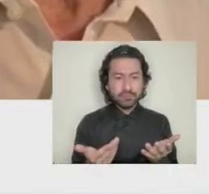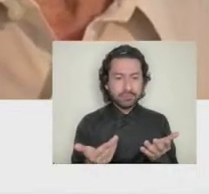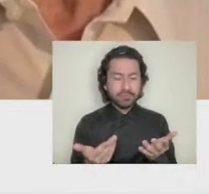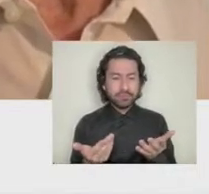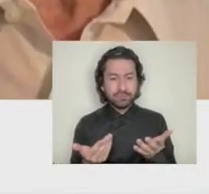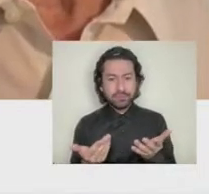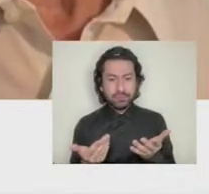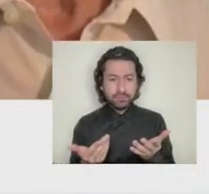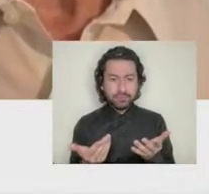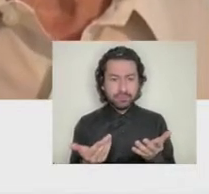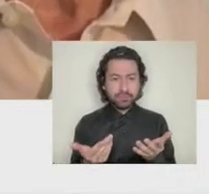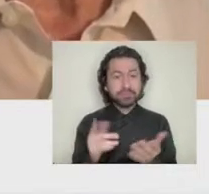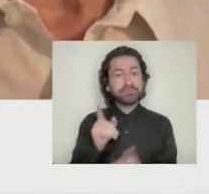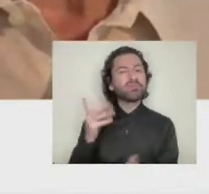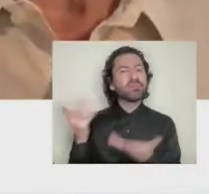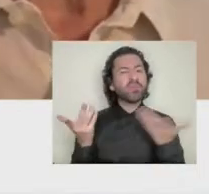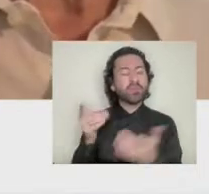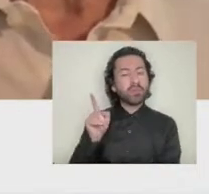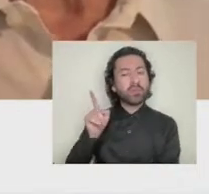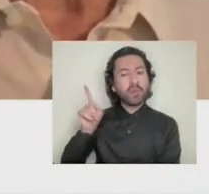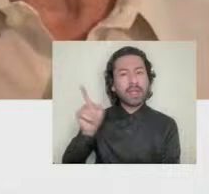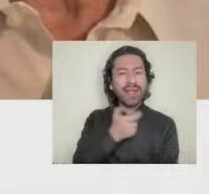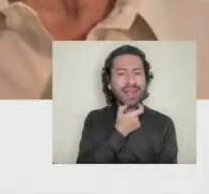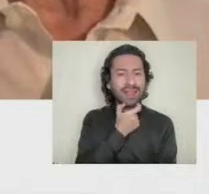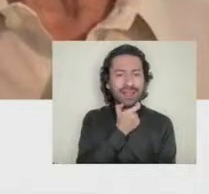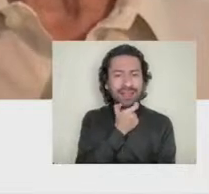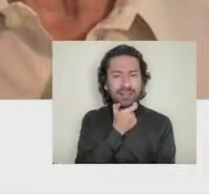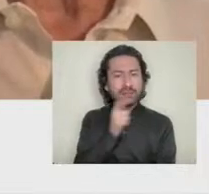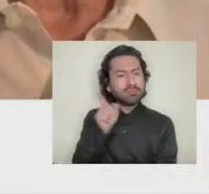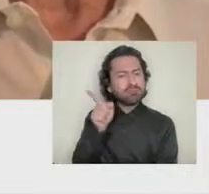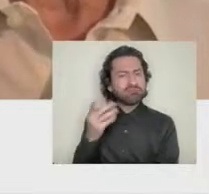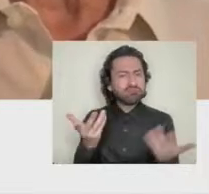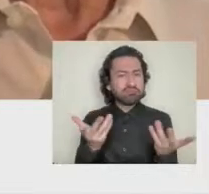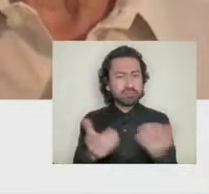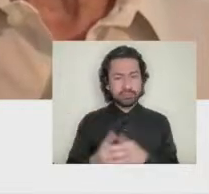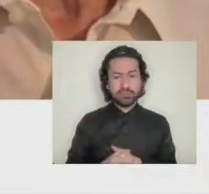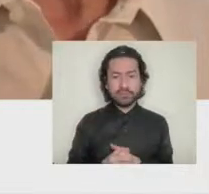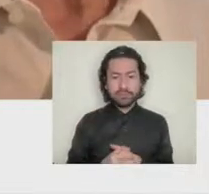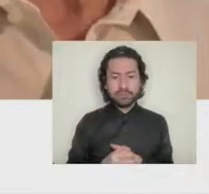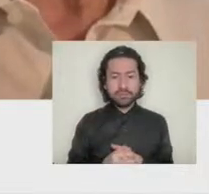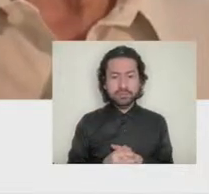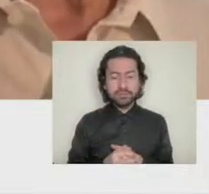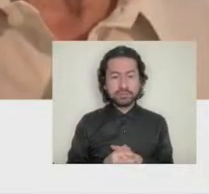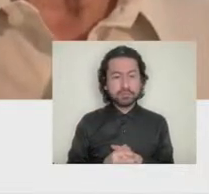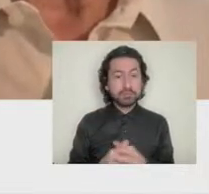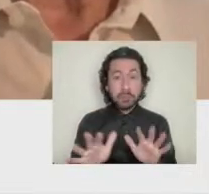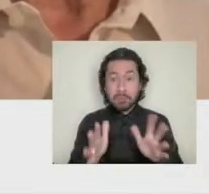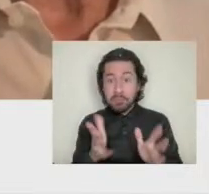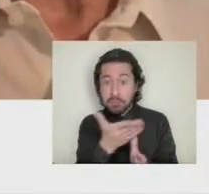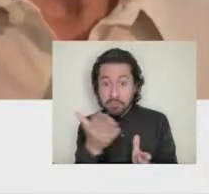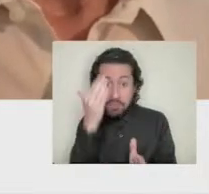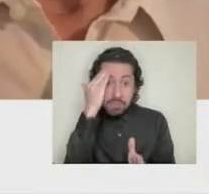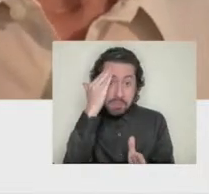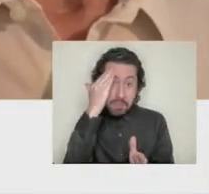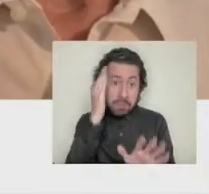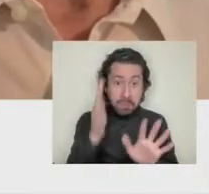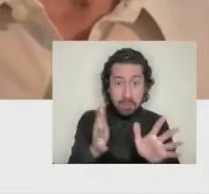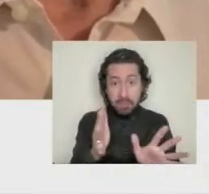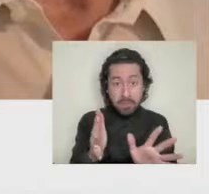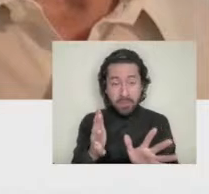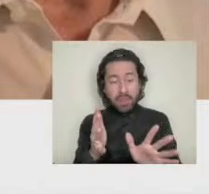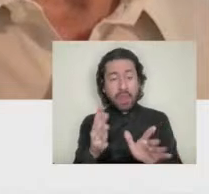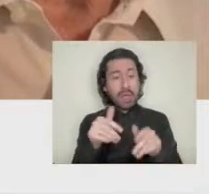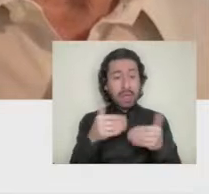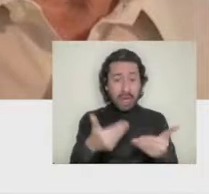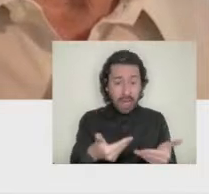You may be aware that we have an election going on at the moment in the UK.